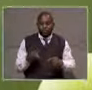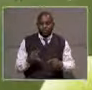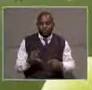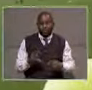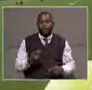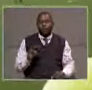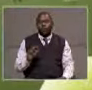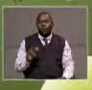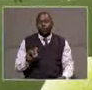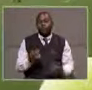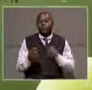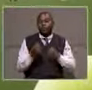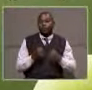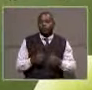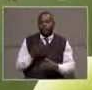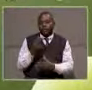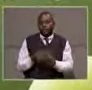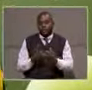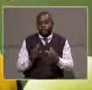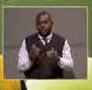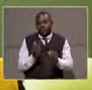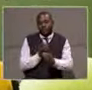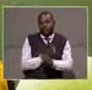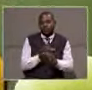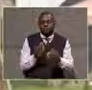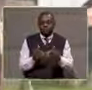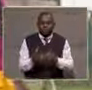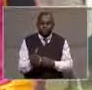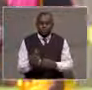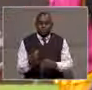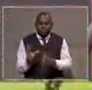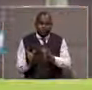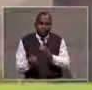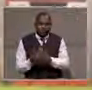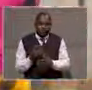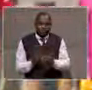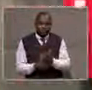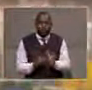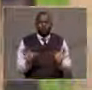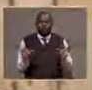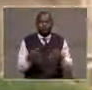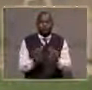Matlama and Luanda in double header before reaching the lucrative group stages.